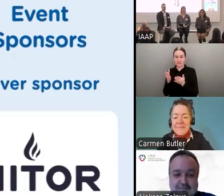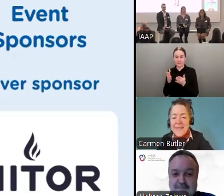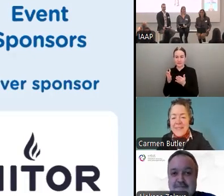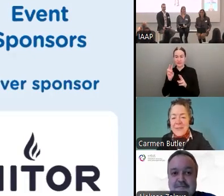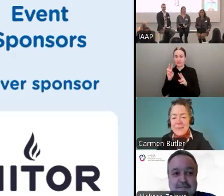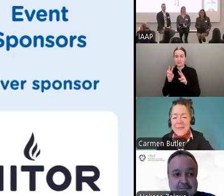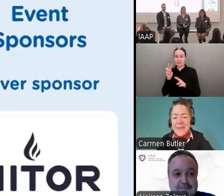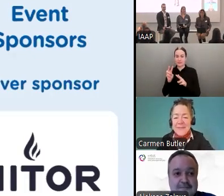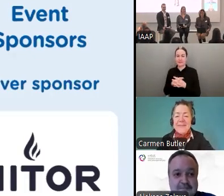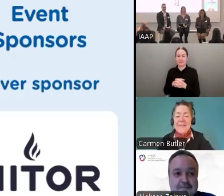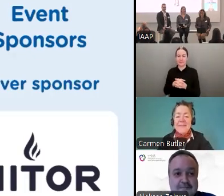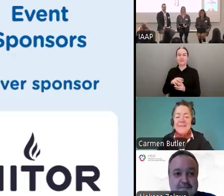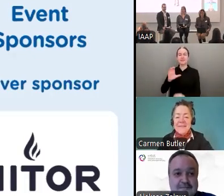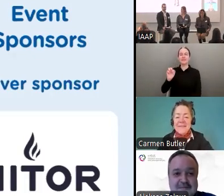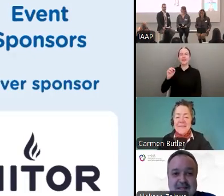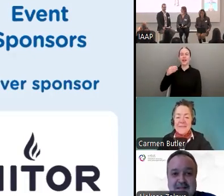Yes. Hello.